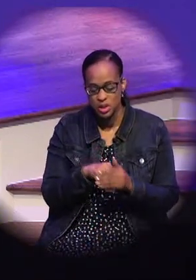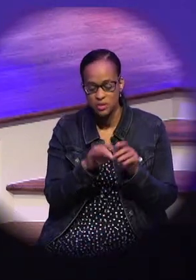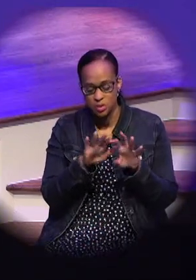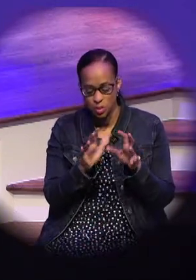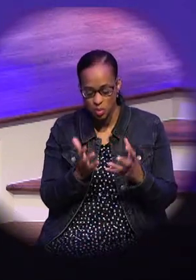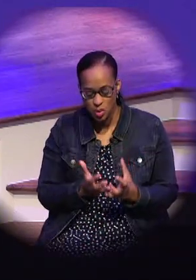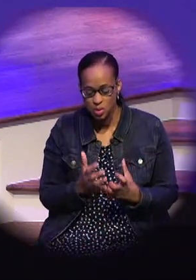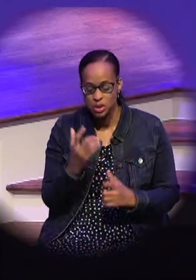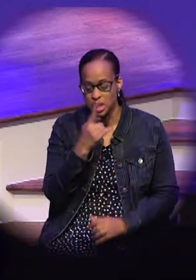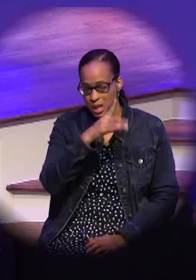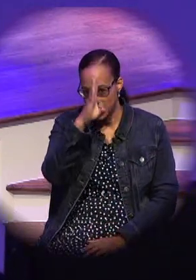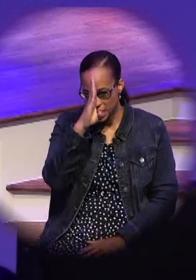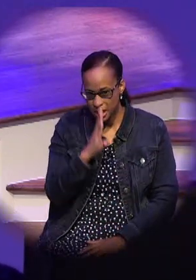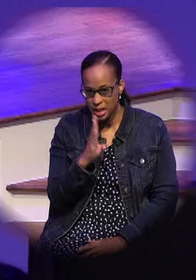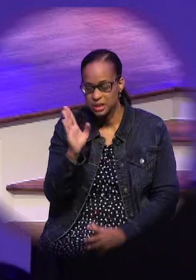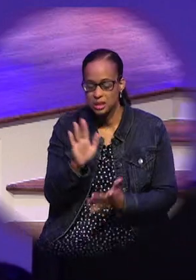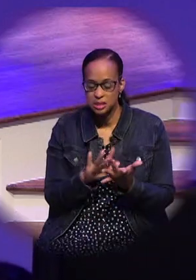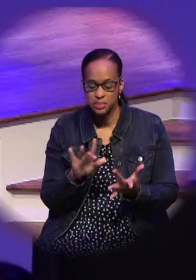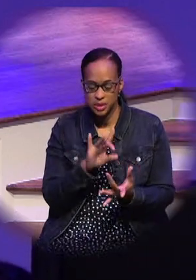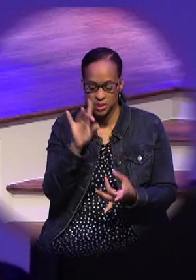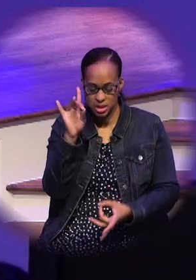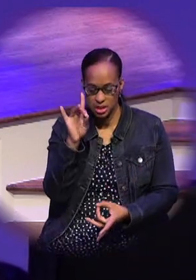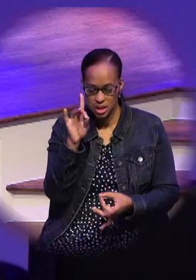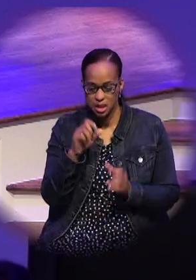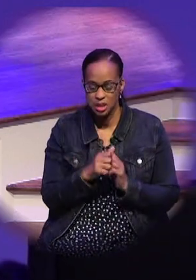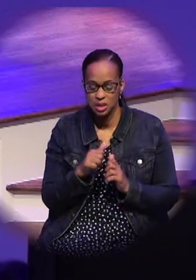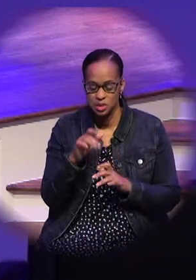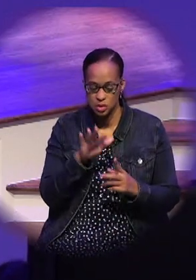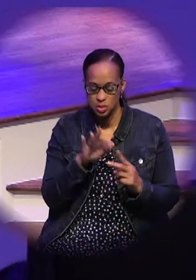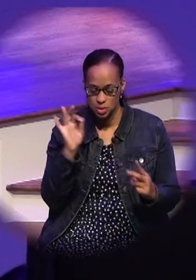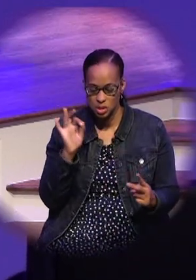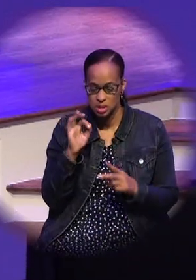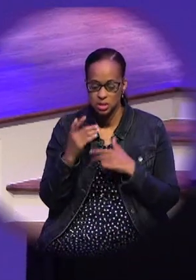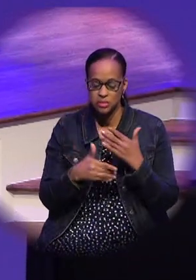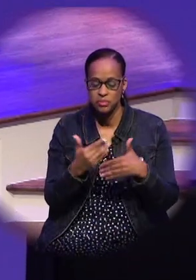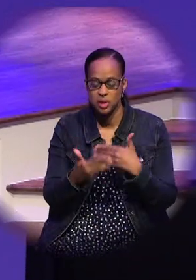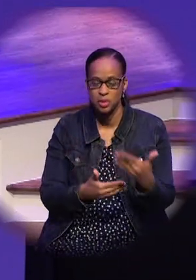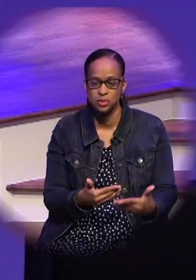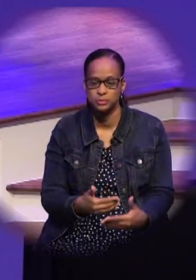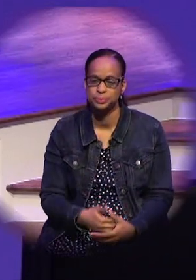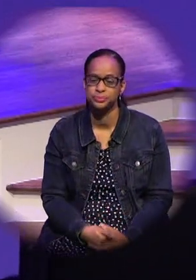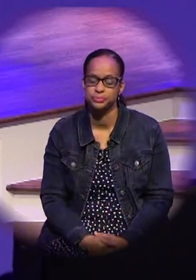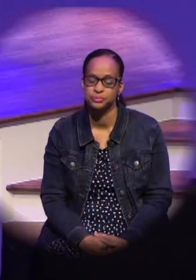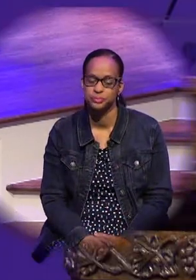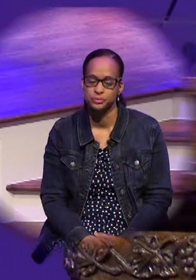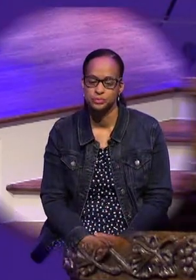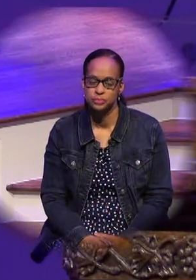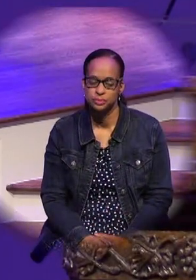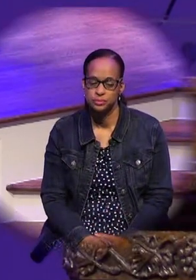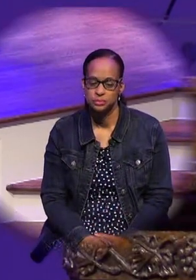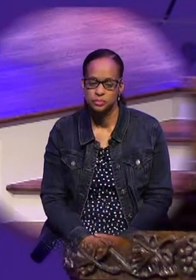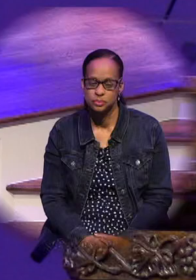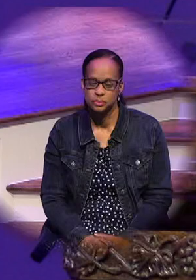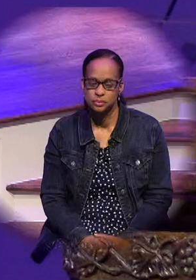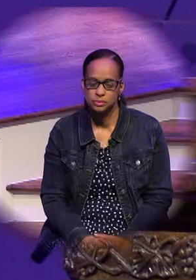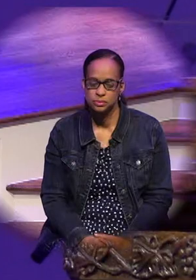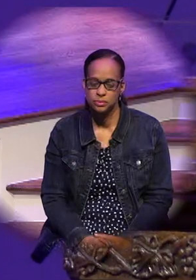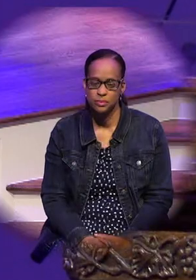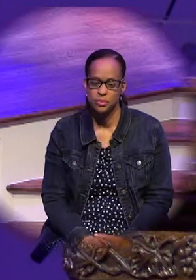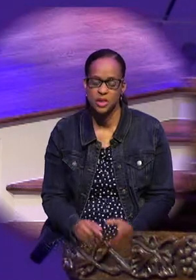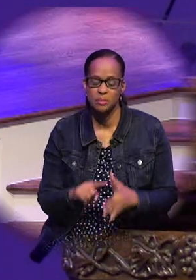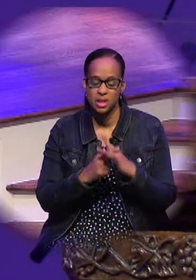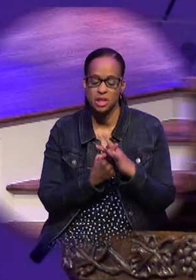unless God's Spirit chooses to blow on them. Nicodemus probably began